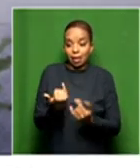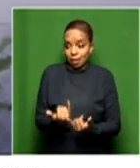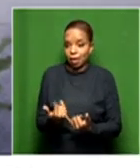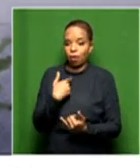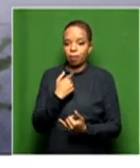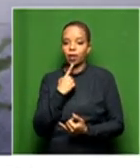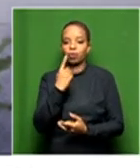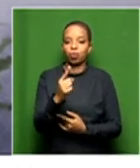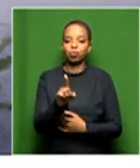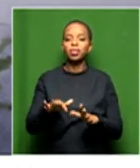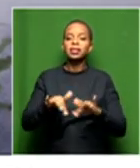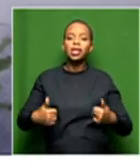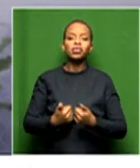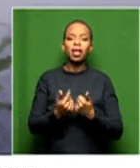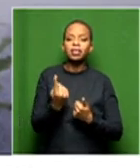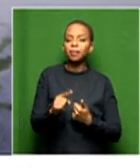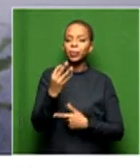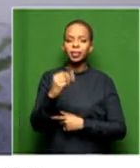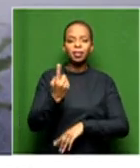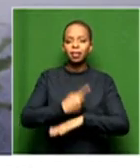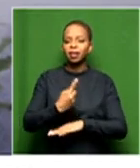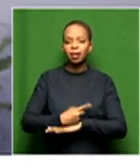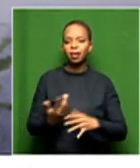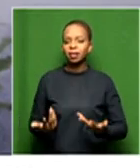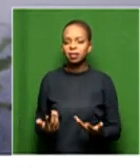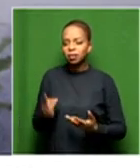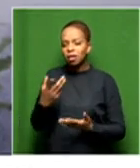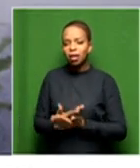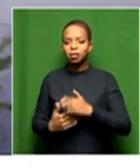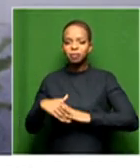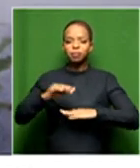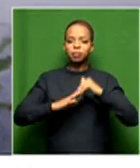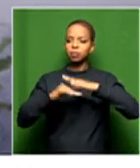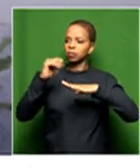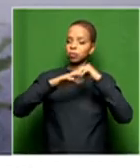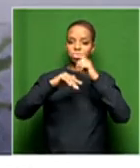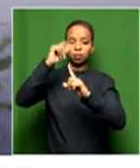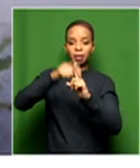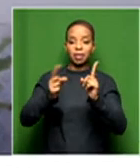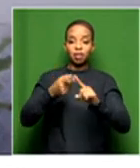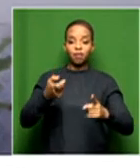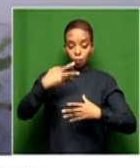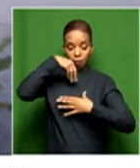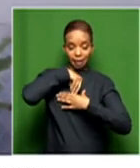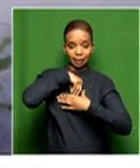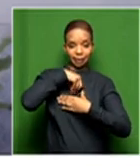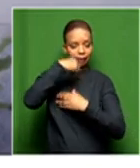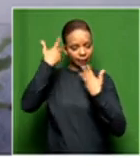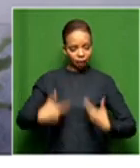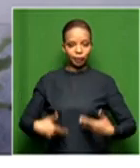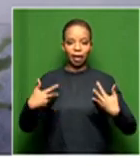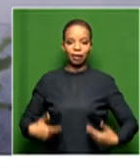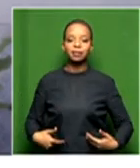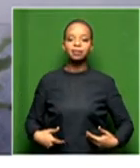can build one's positivity, can build one's mood from the inside out, so much so that even if